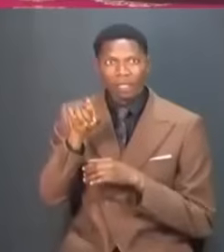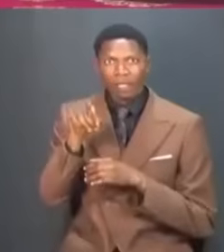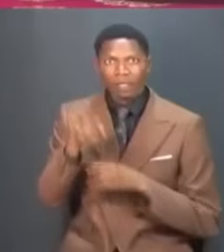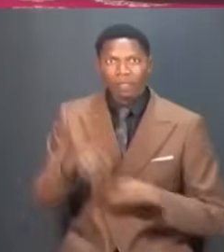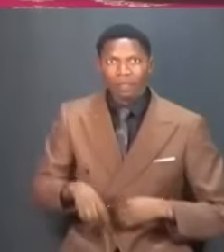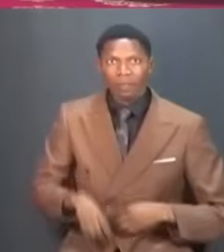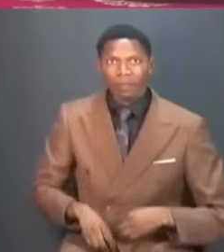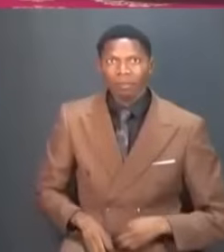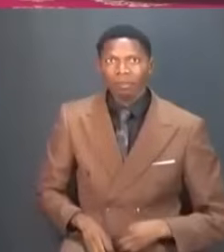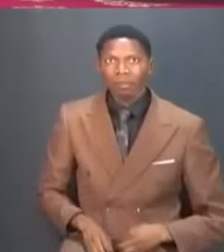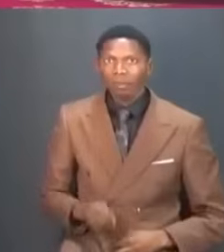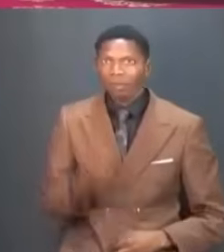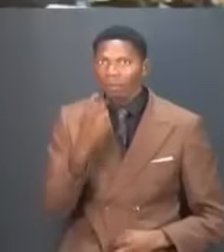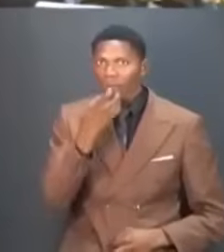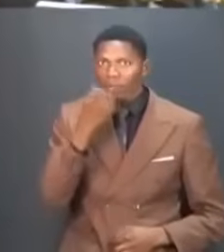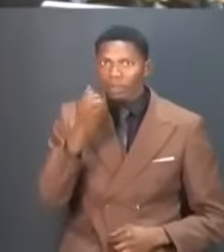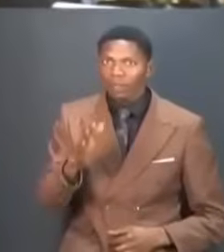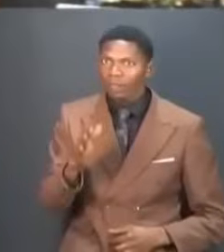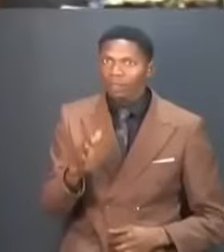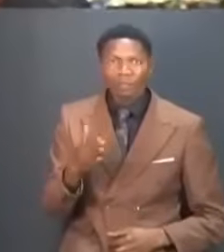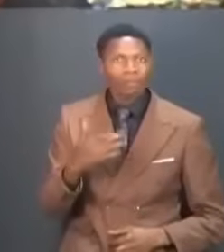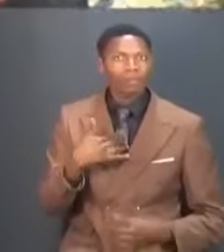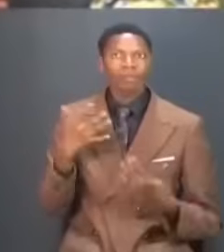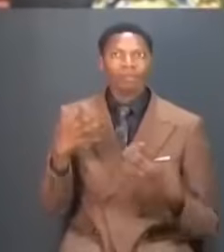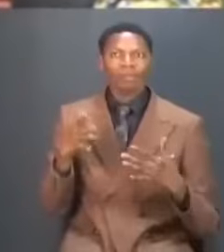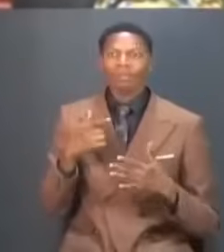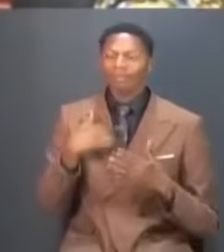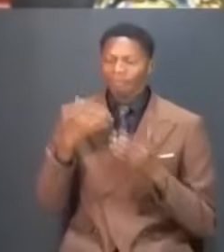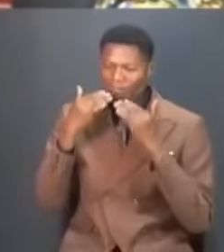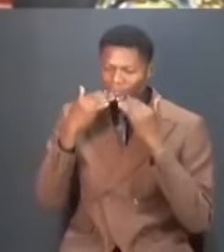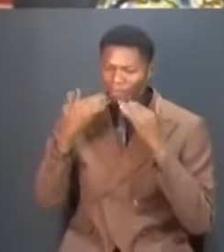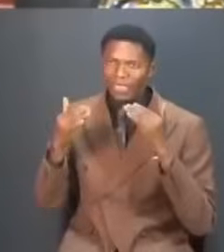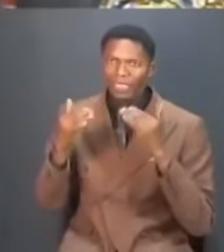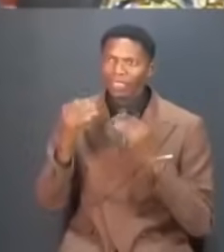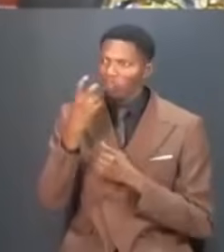Speaker, that will be all. I'm exceedingly grateful to you. Thank you.